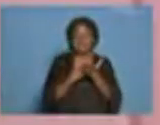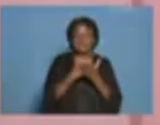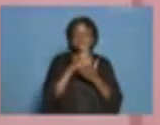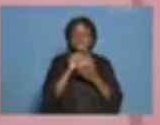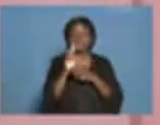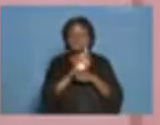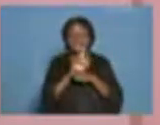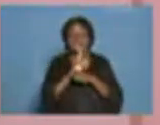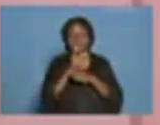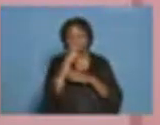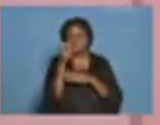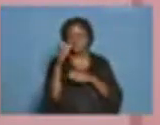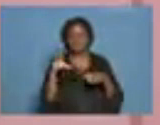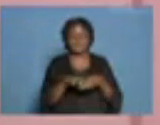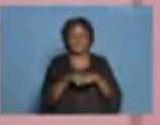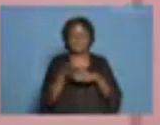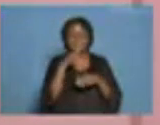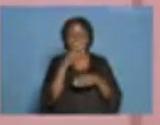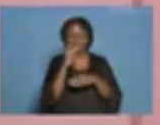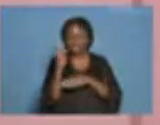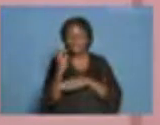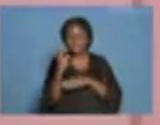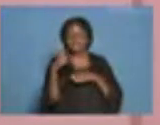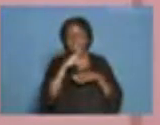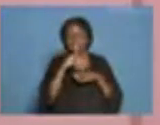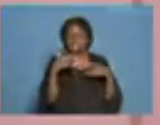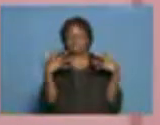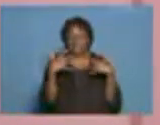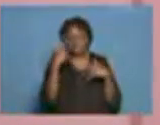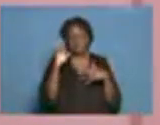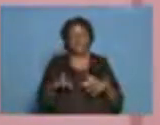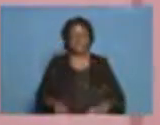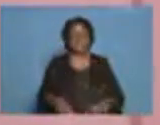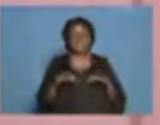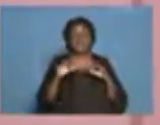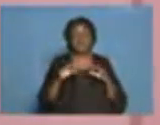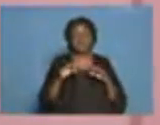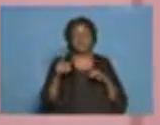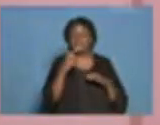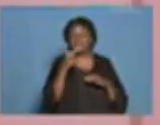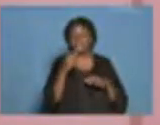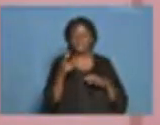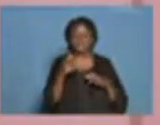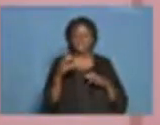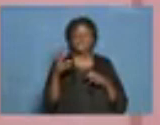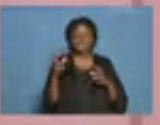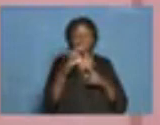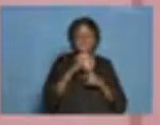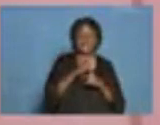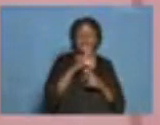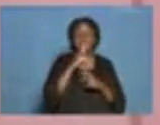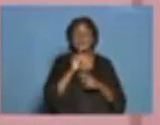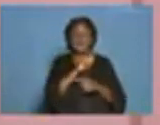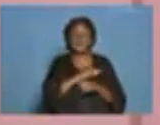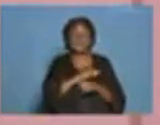life and that of her family. She also indicated that the key witness is alleging that she was brutally attacked by Gibson while they were at a